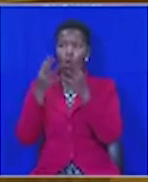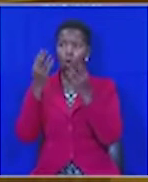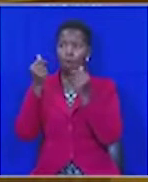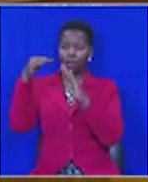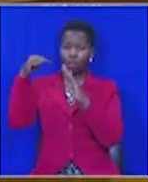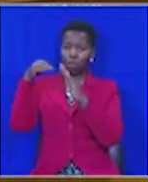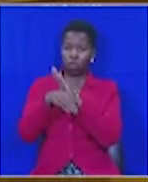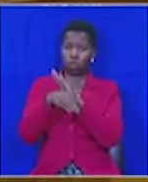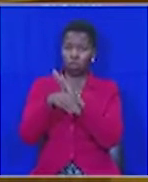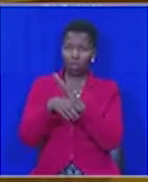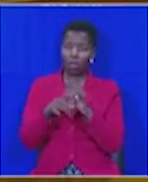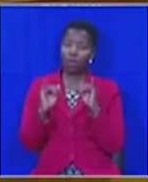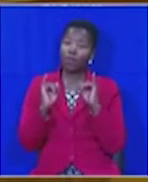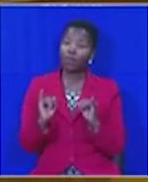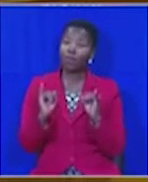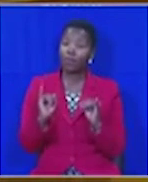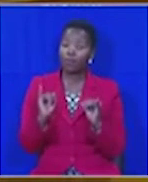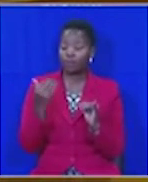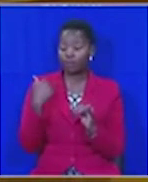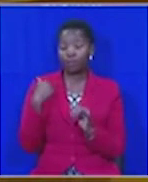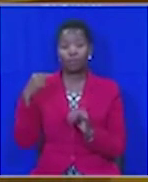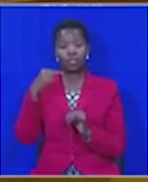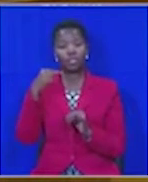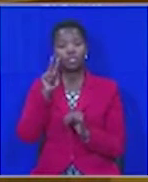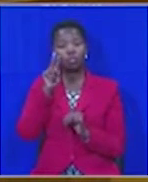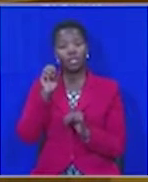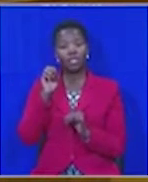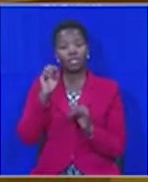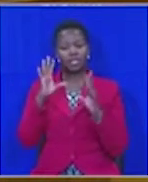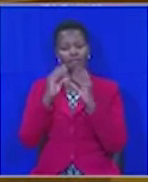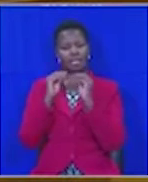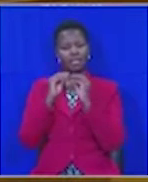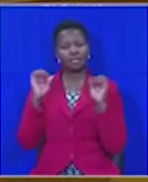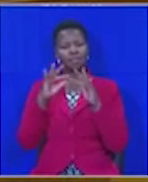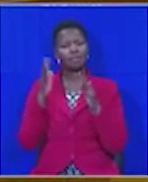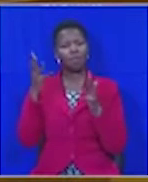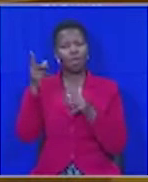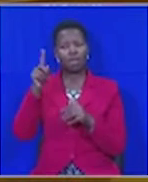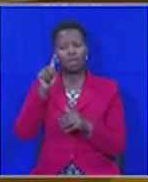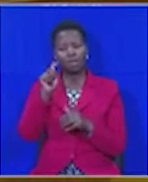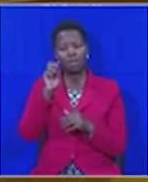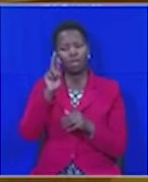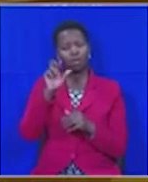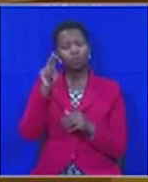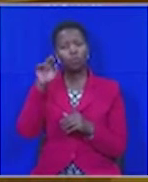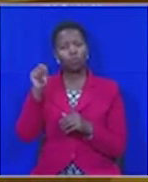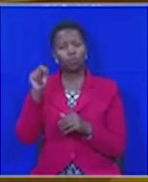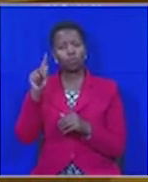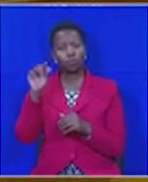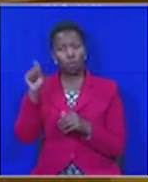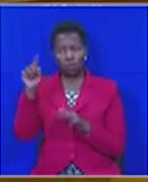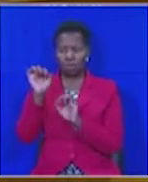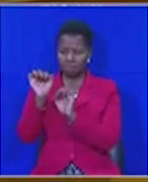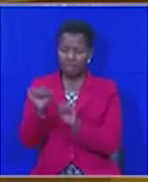world that came together as the G20 met in Toronto and pledged their support for the work of the Financial